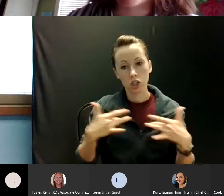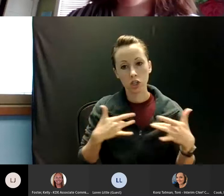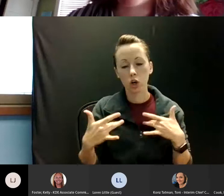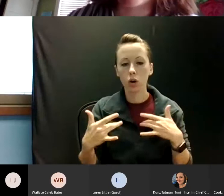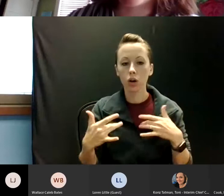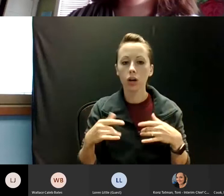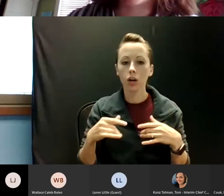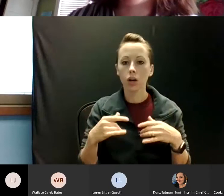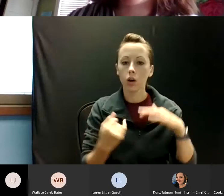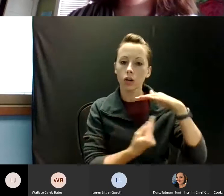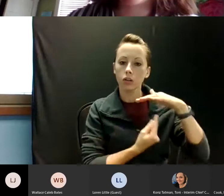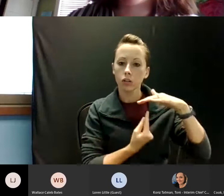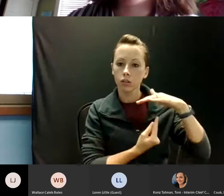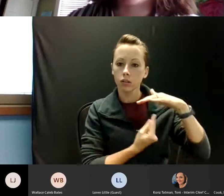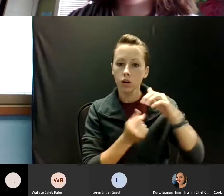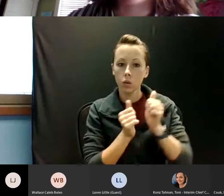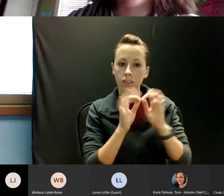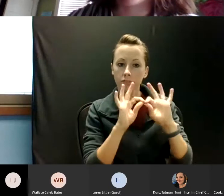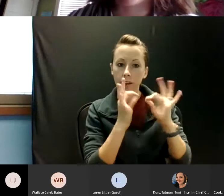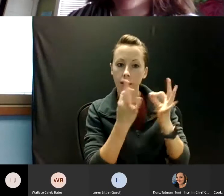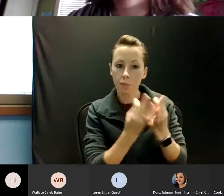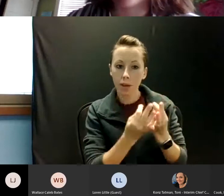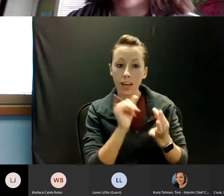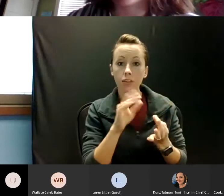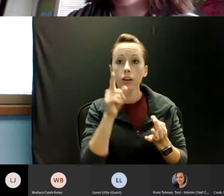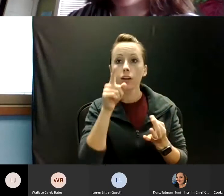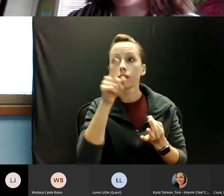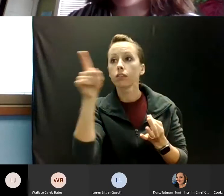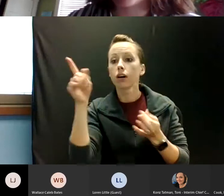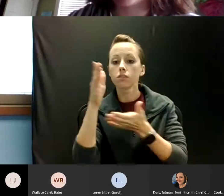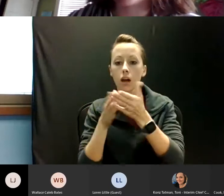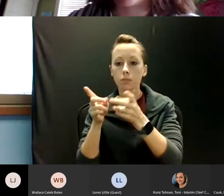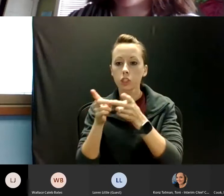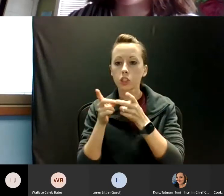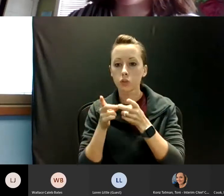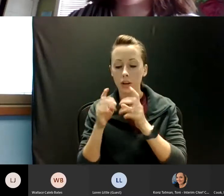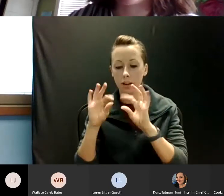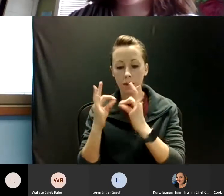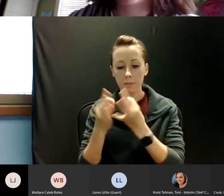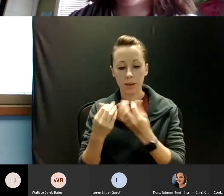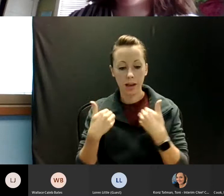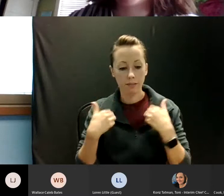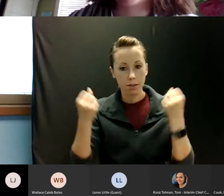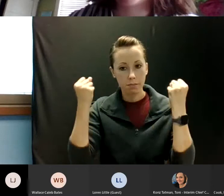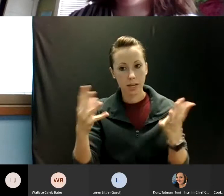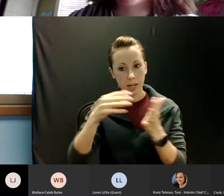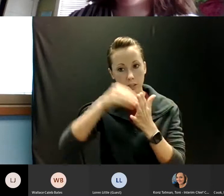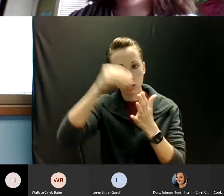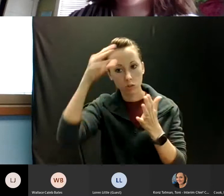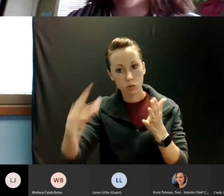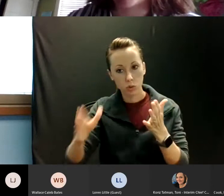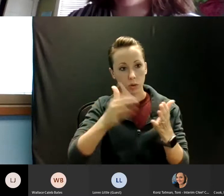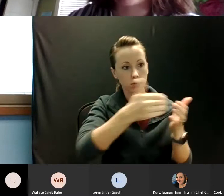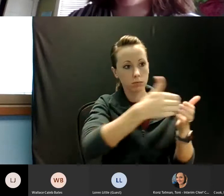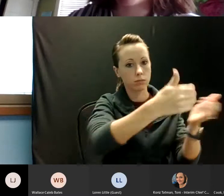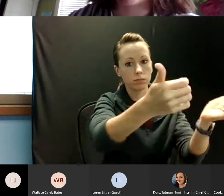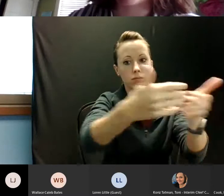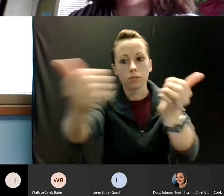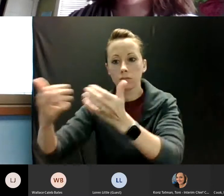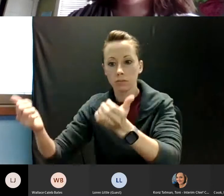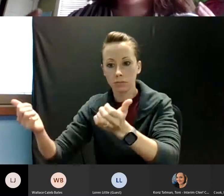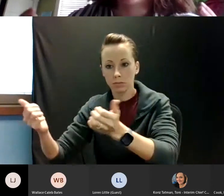quarantining with families and things like, in some districts, there's families that have a lot of students and they're spread out throughout the district. And if that family gets